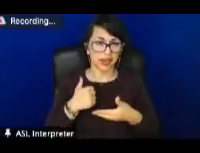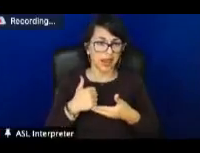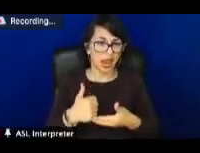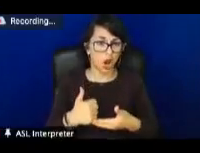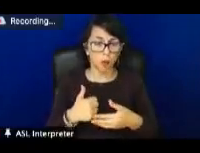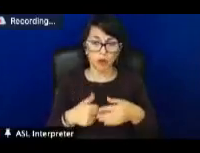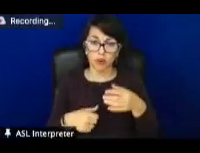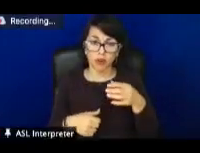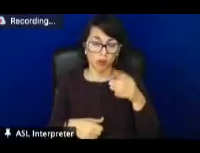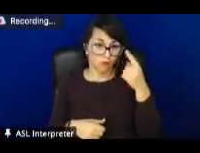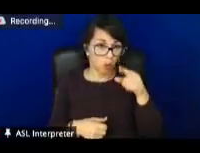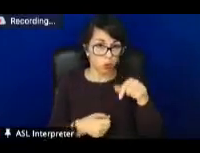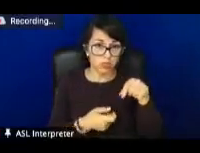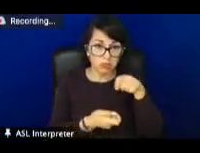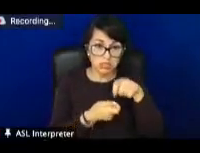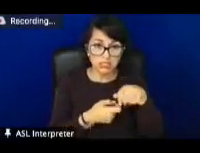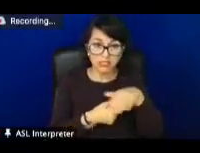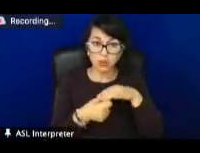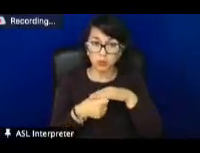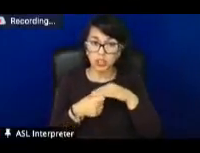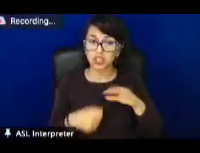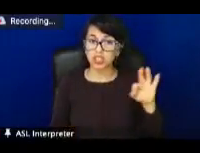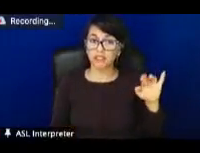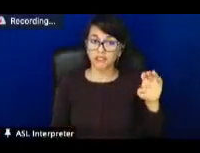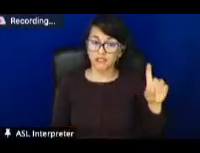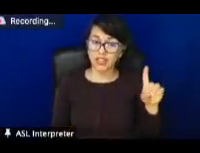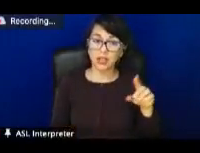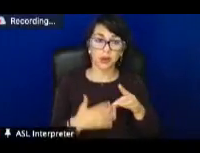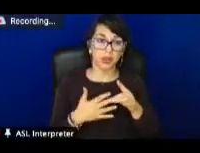and how the field leads can support as well.